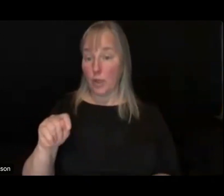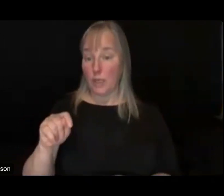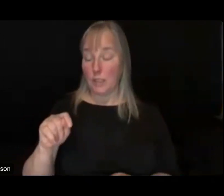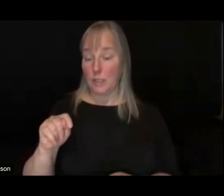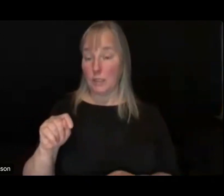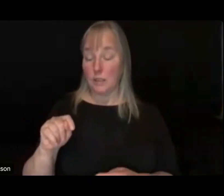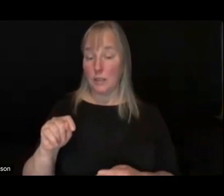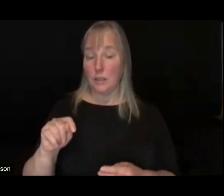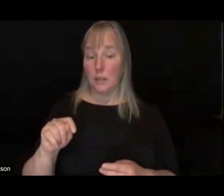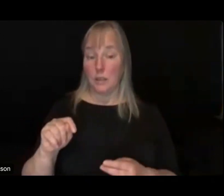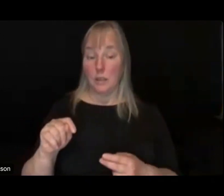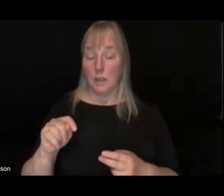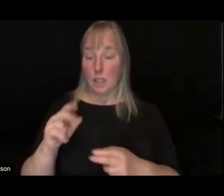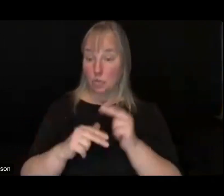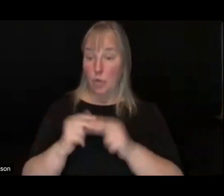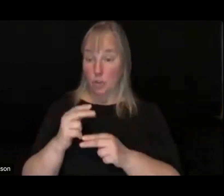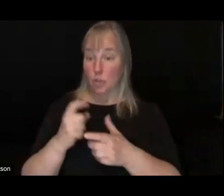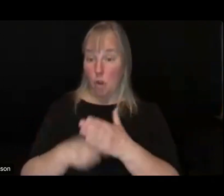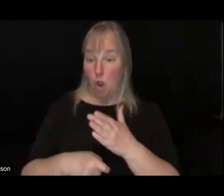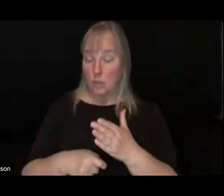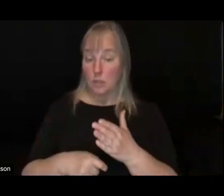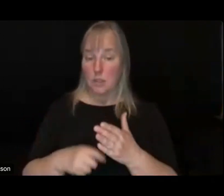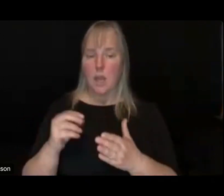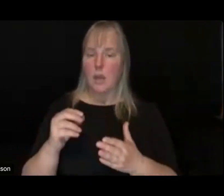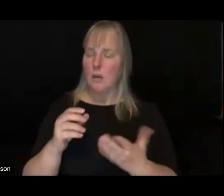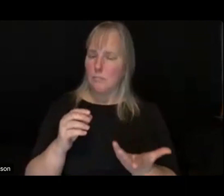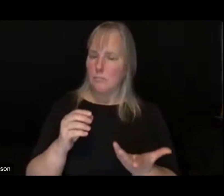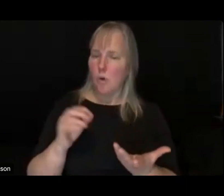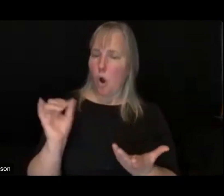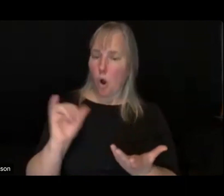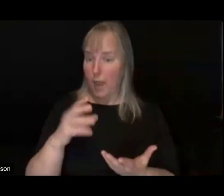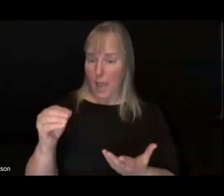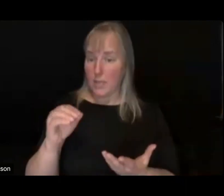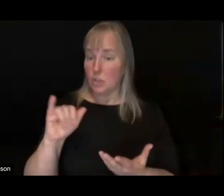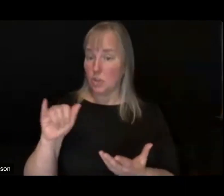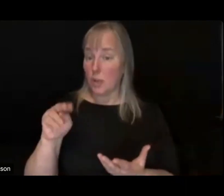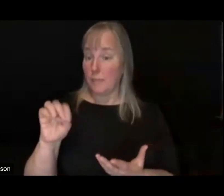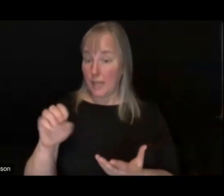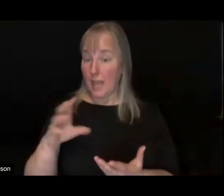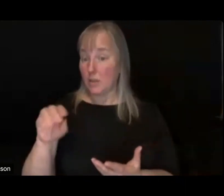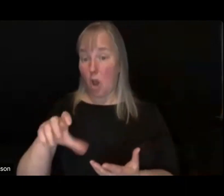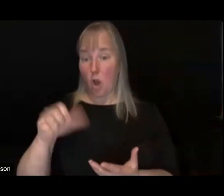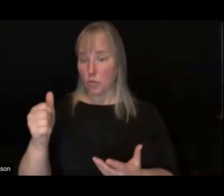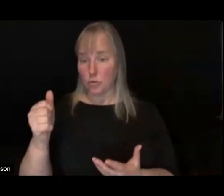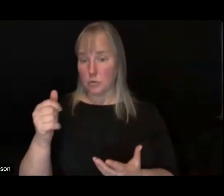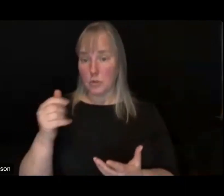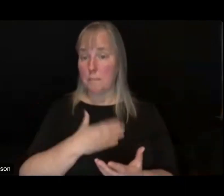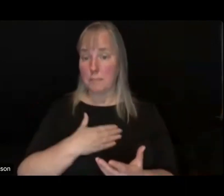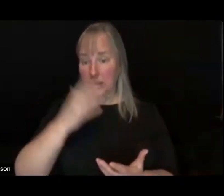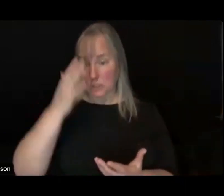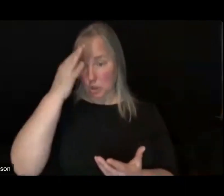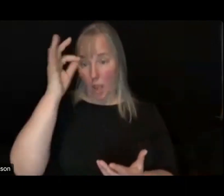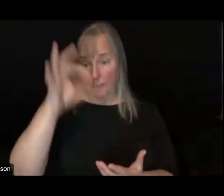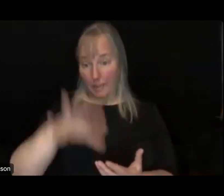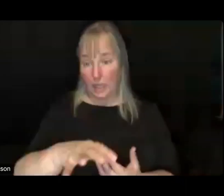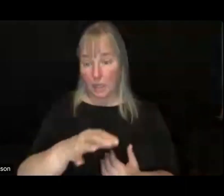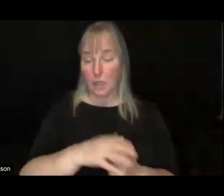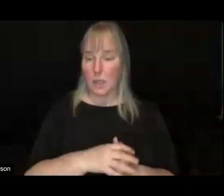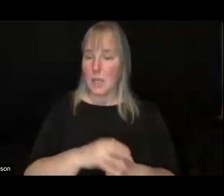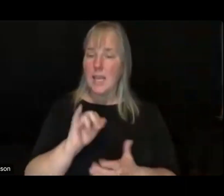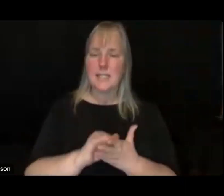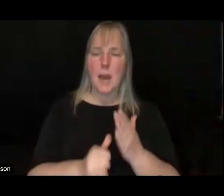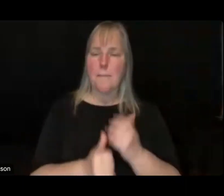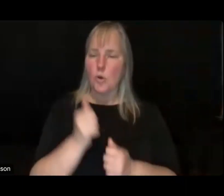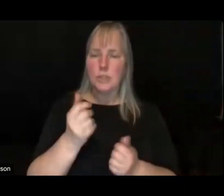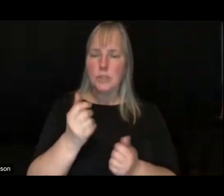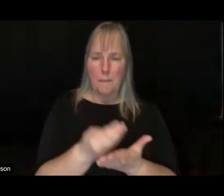year also there. Do you, I mean, you and Jimmy and others, feel free to chime in. Is that mostly